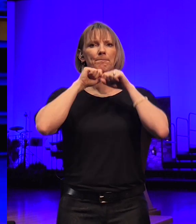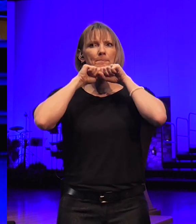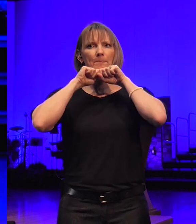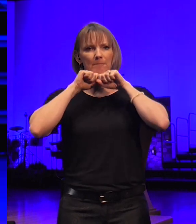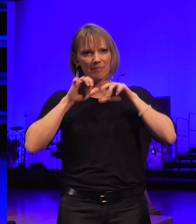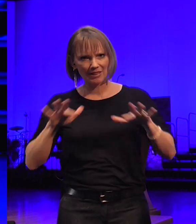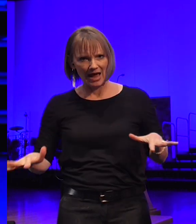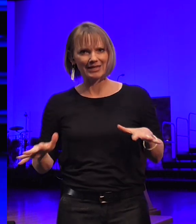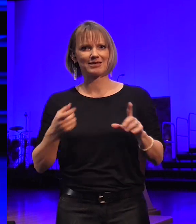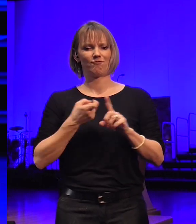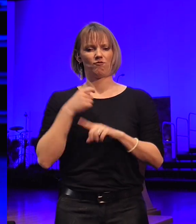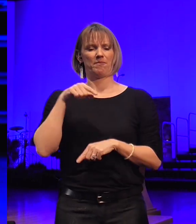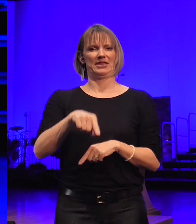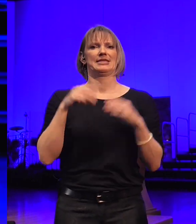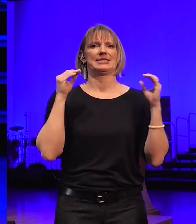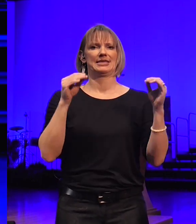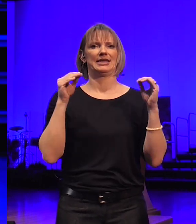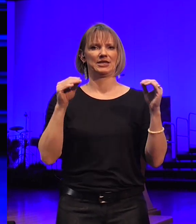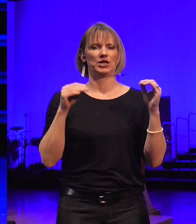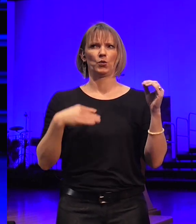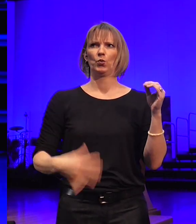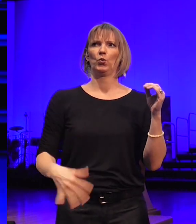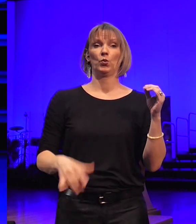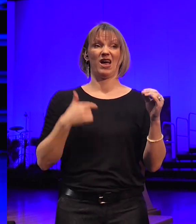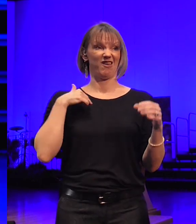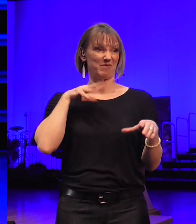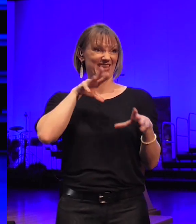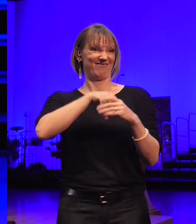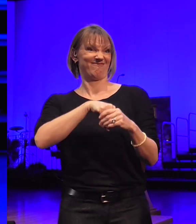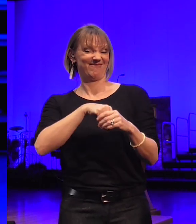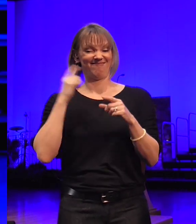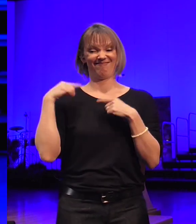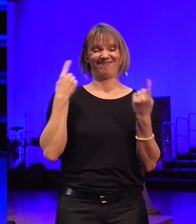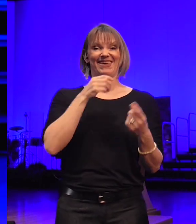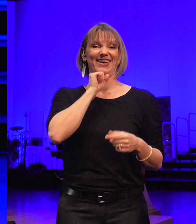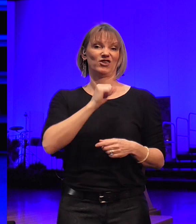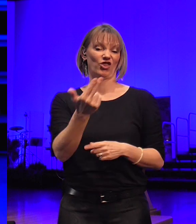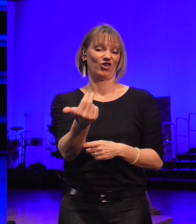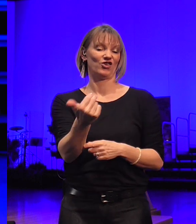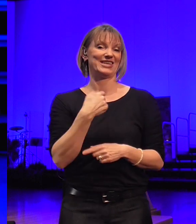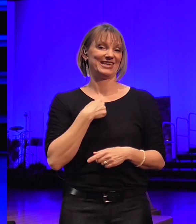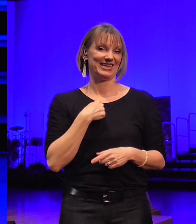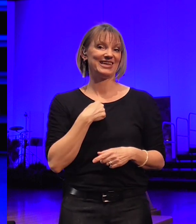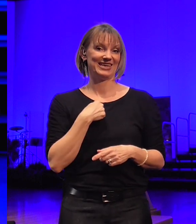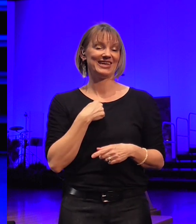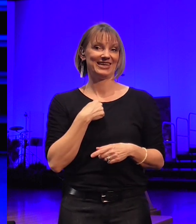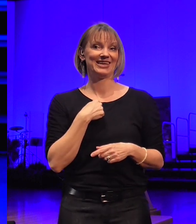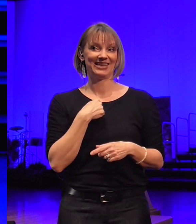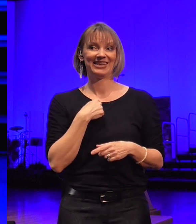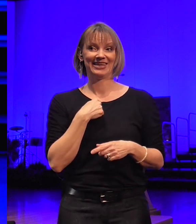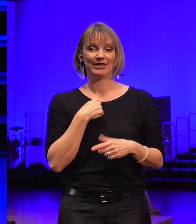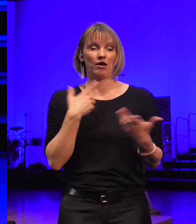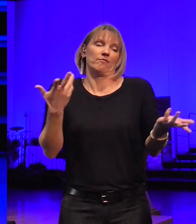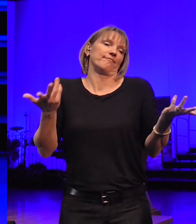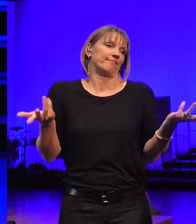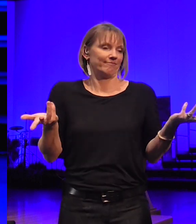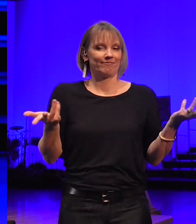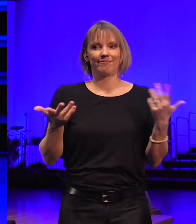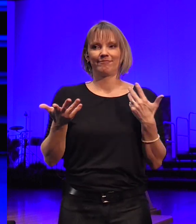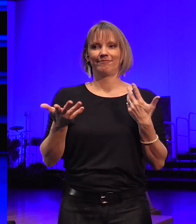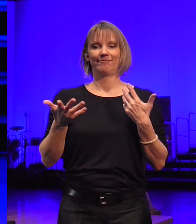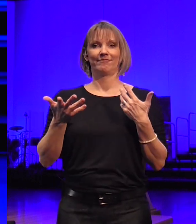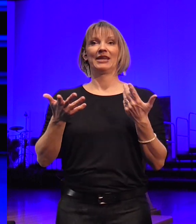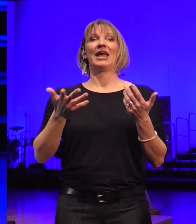this teaching. I've been in it since I was 13 years old, so take that with a grain of salt when I